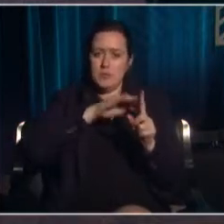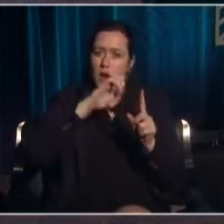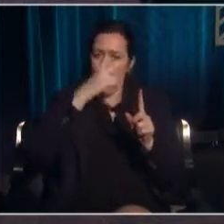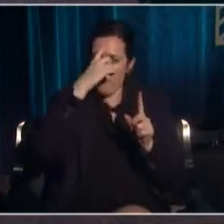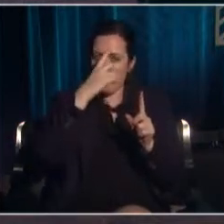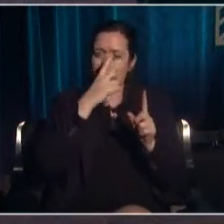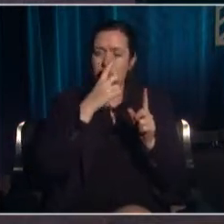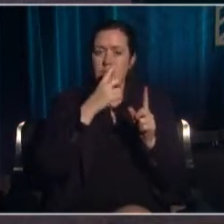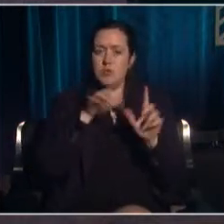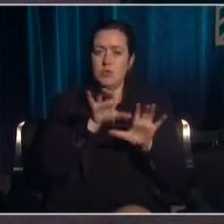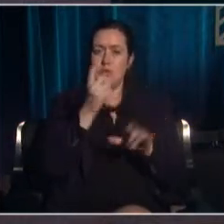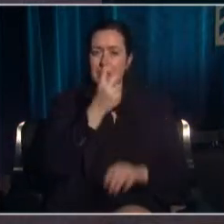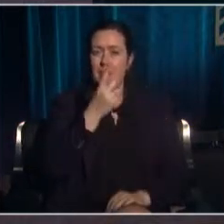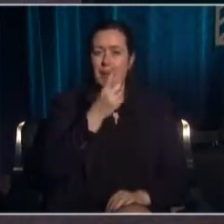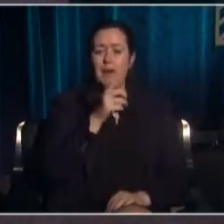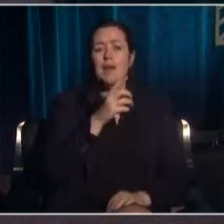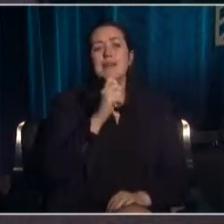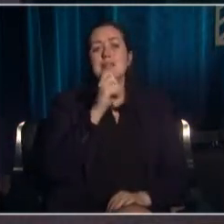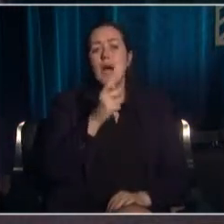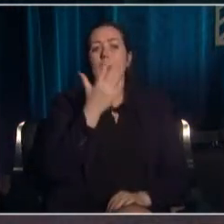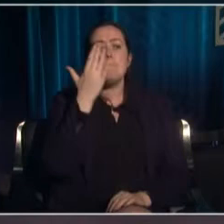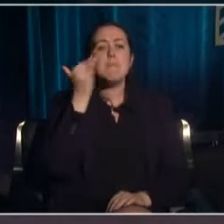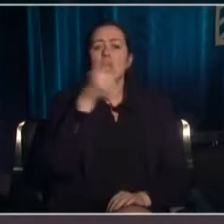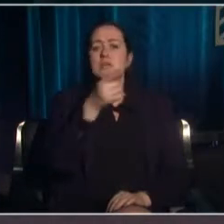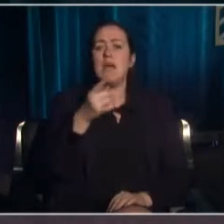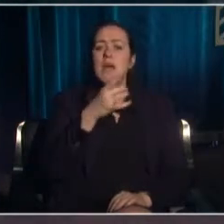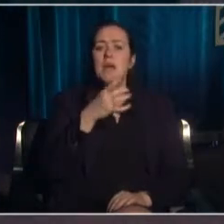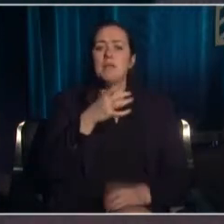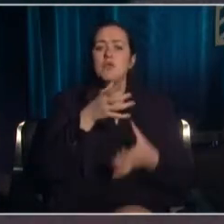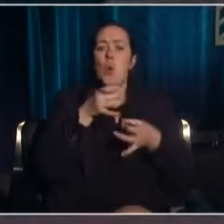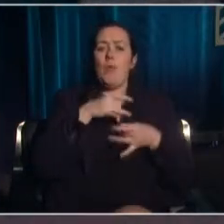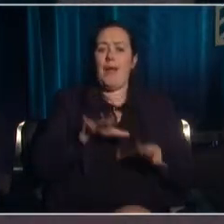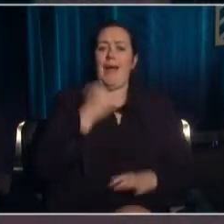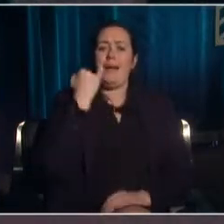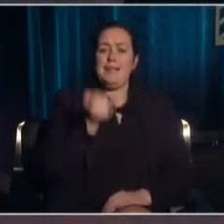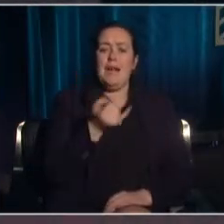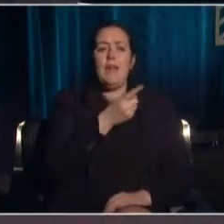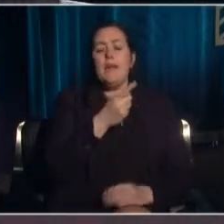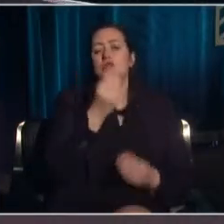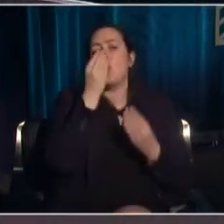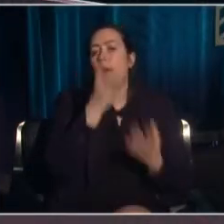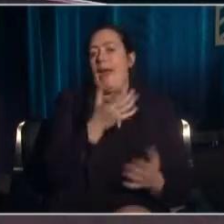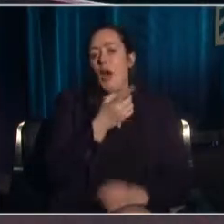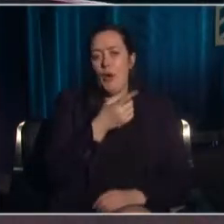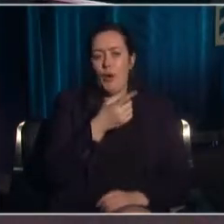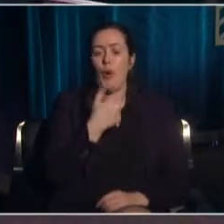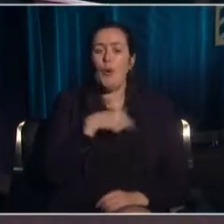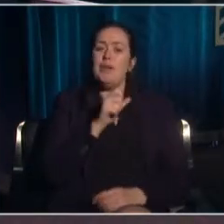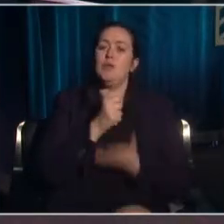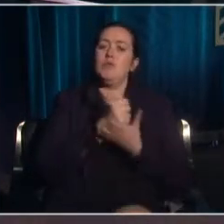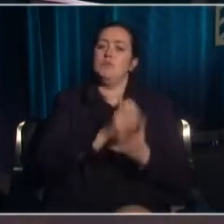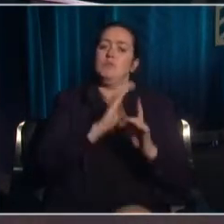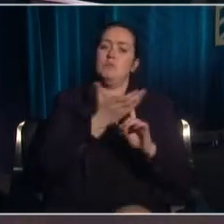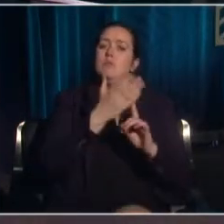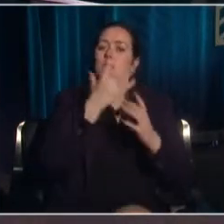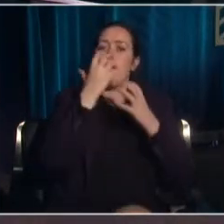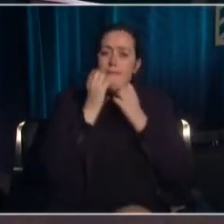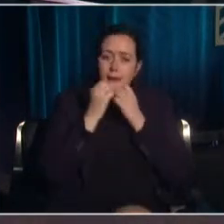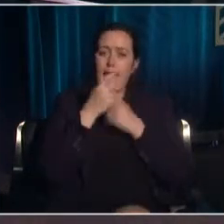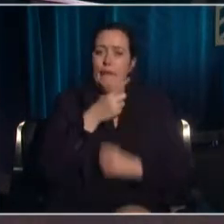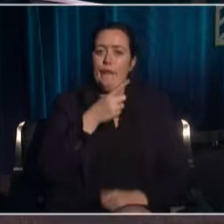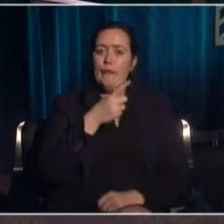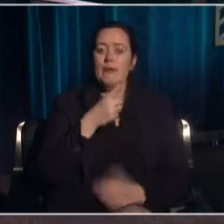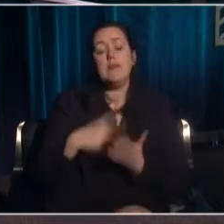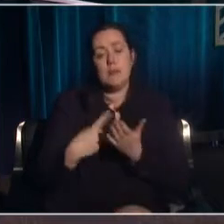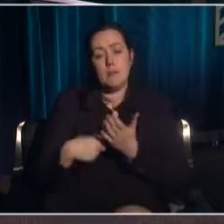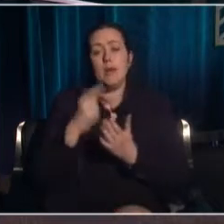the idea, they just didn't care. We can help them care. And sometimes you can work with governments who already do care.